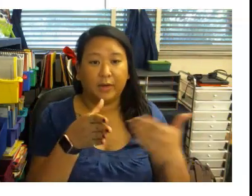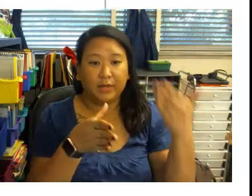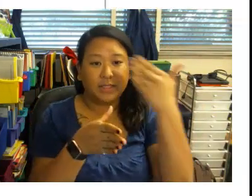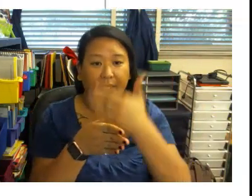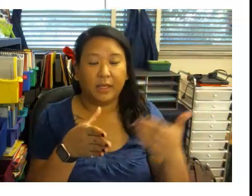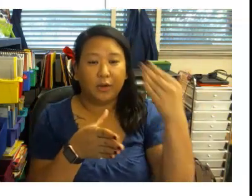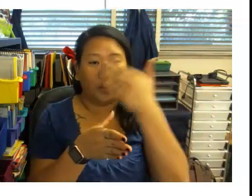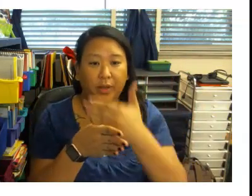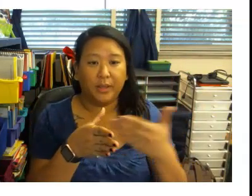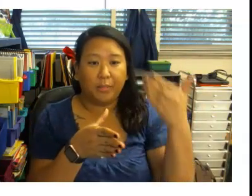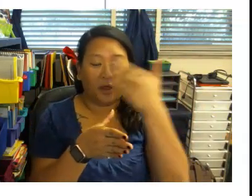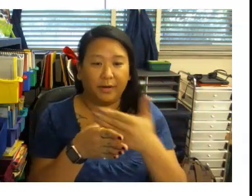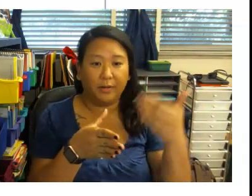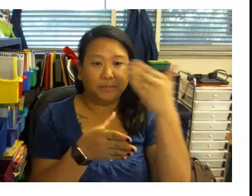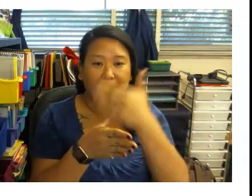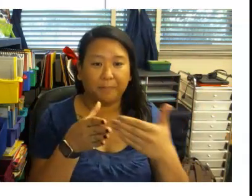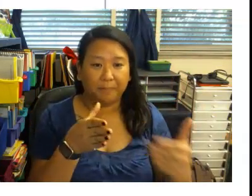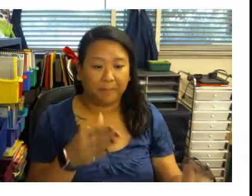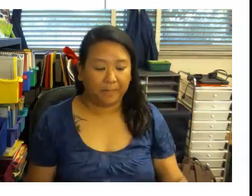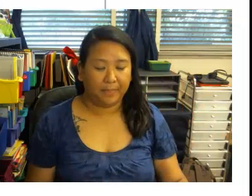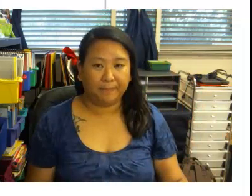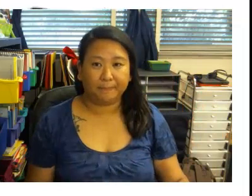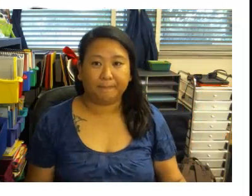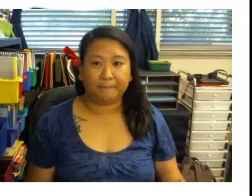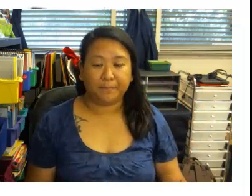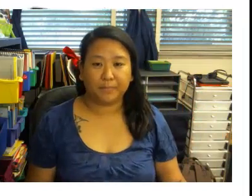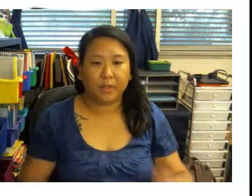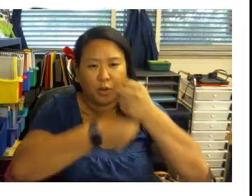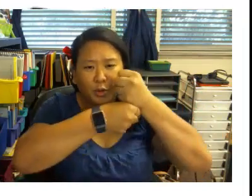To irritate, annoy, bother.